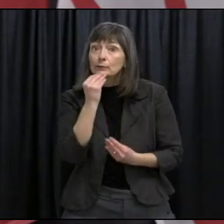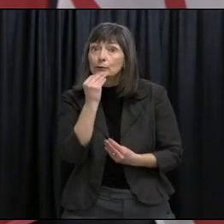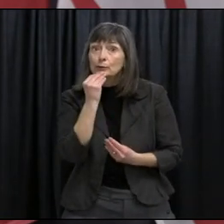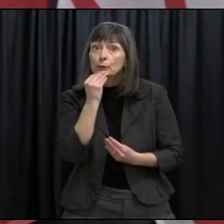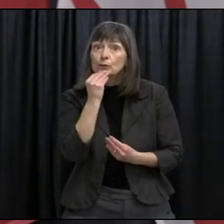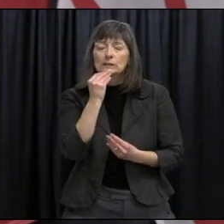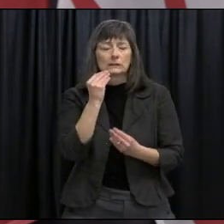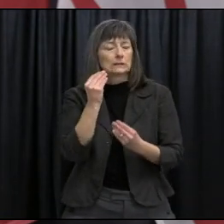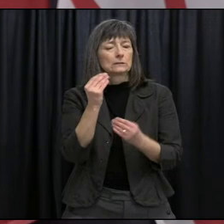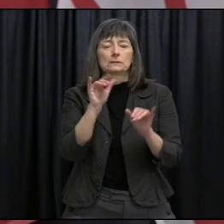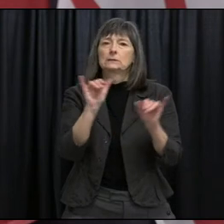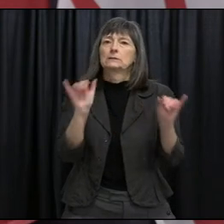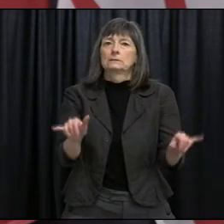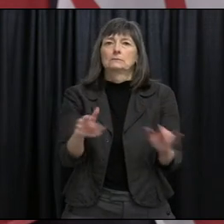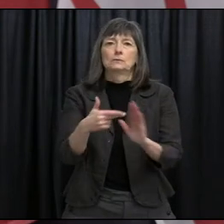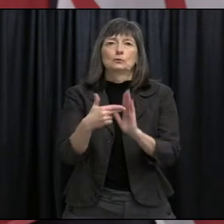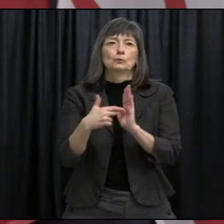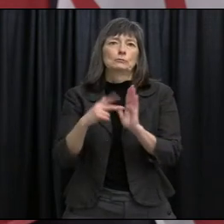followed.